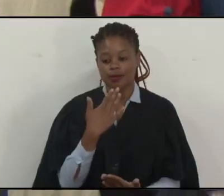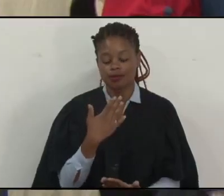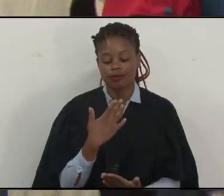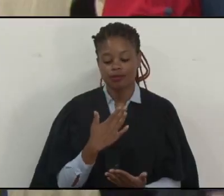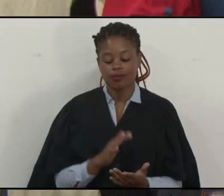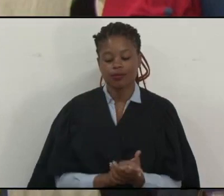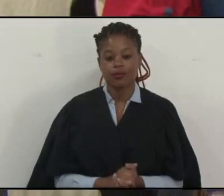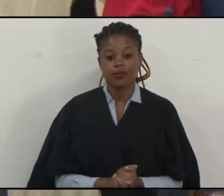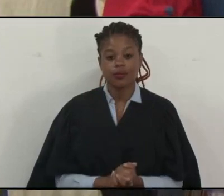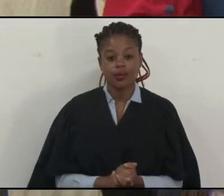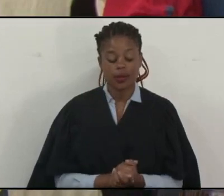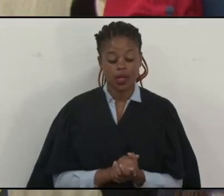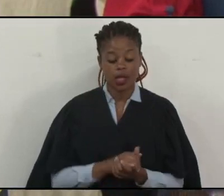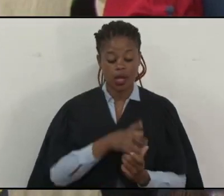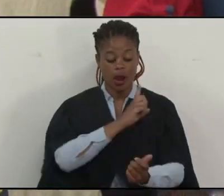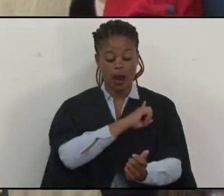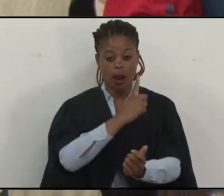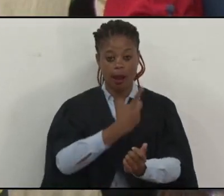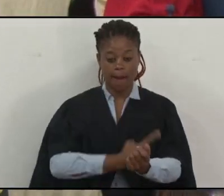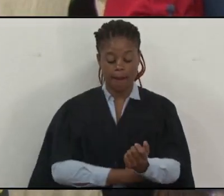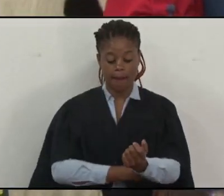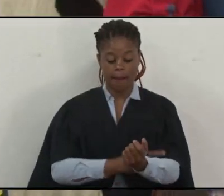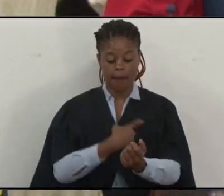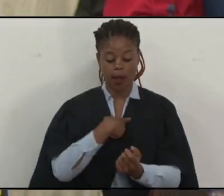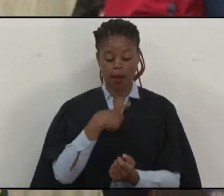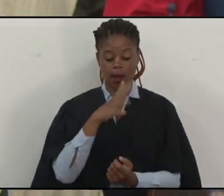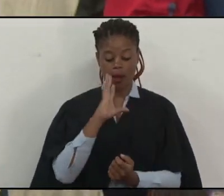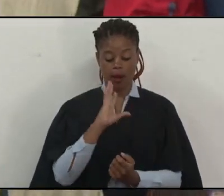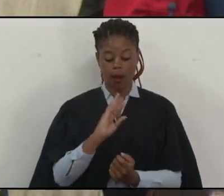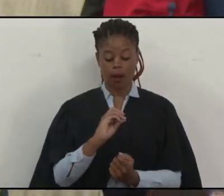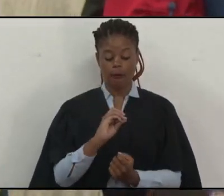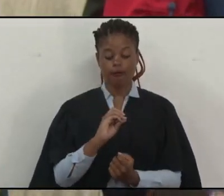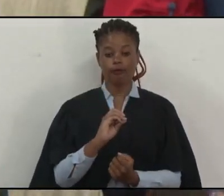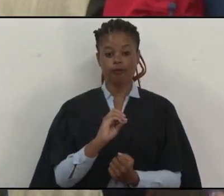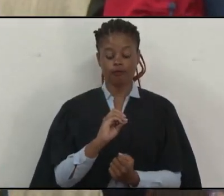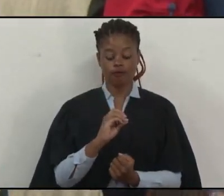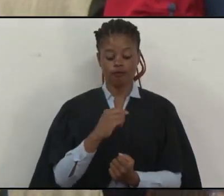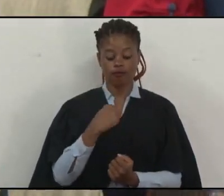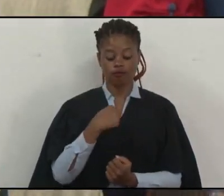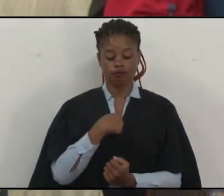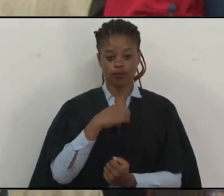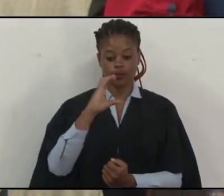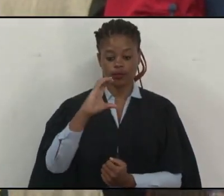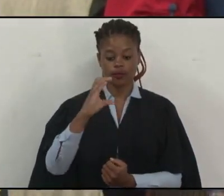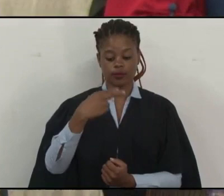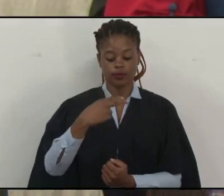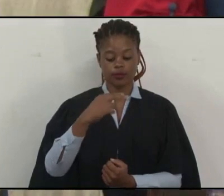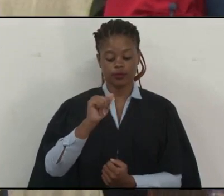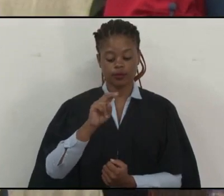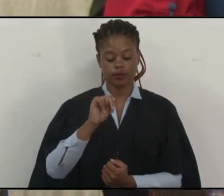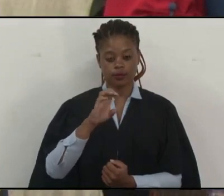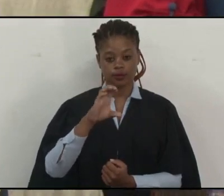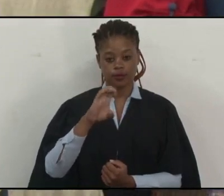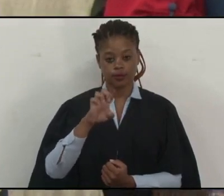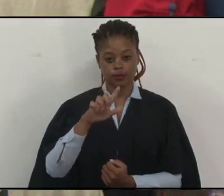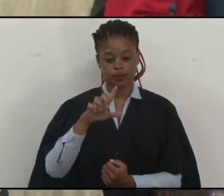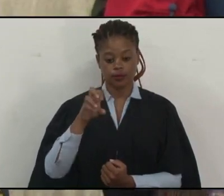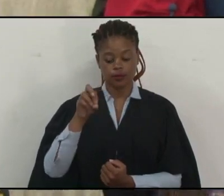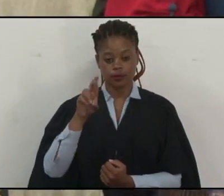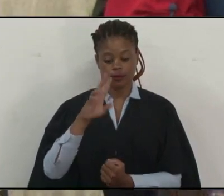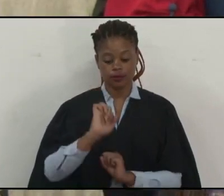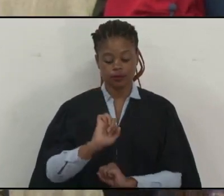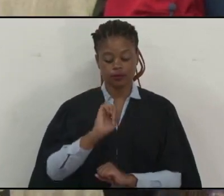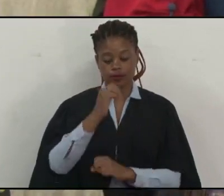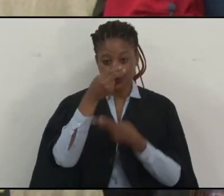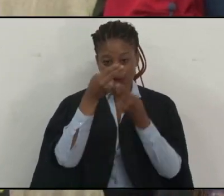Thank you. By virtue of the powers vested in me as Chancellor of